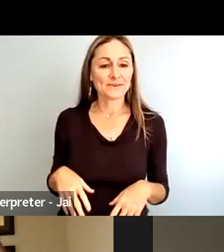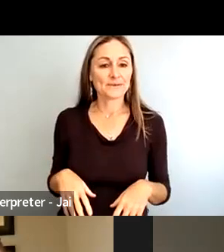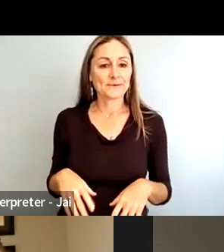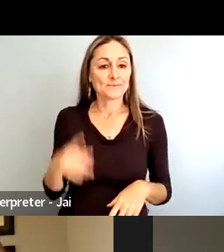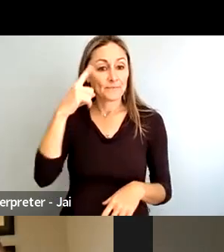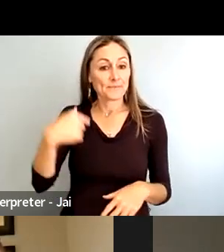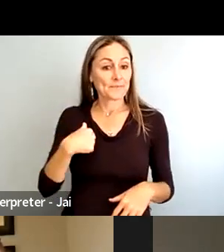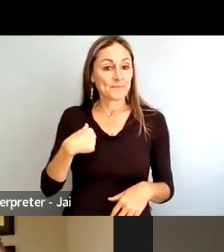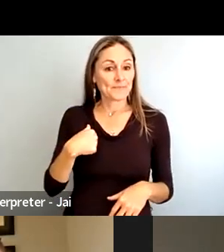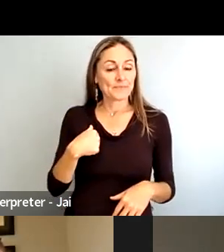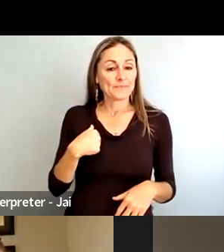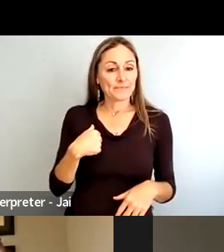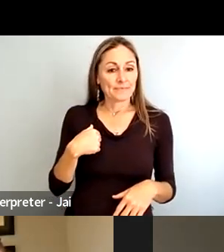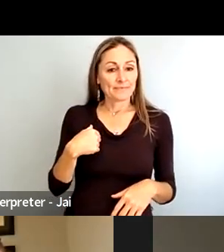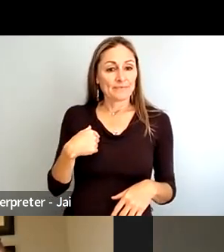been